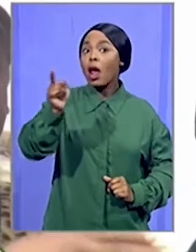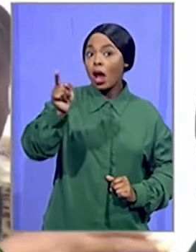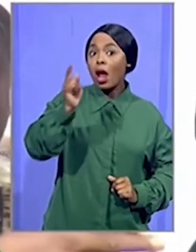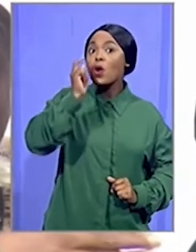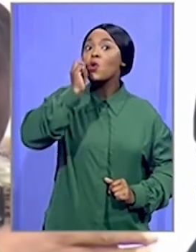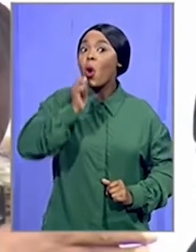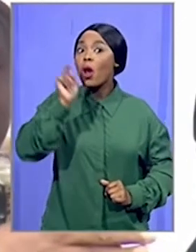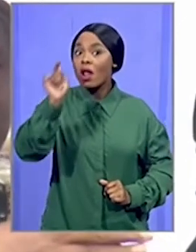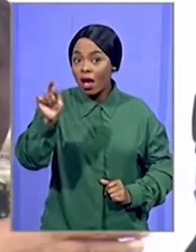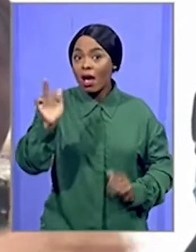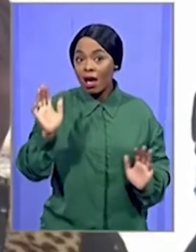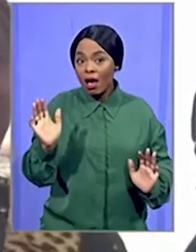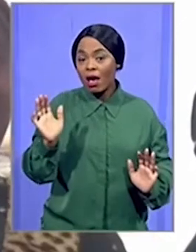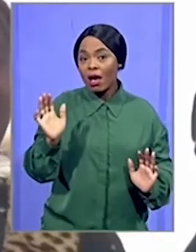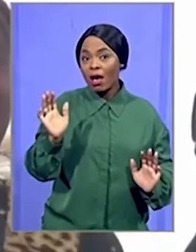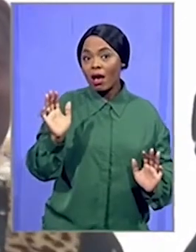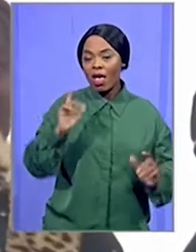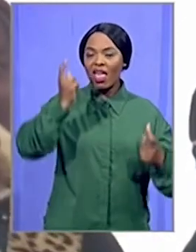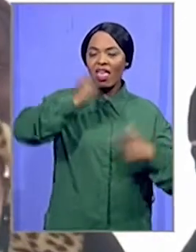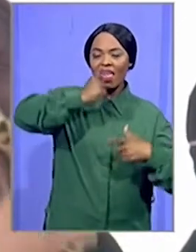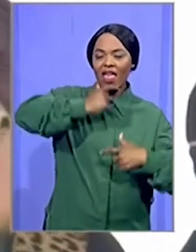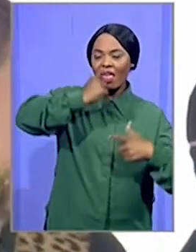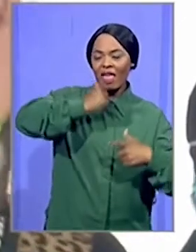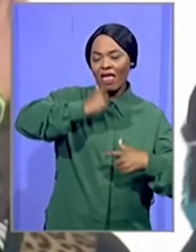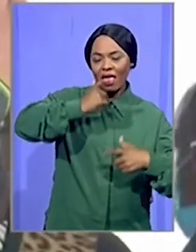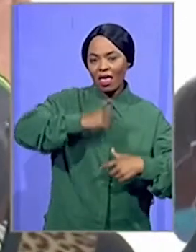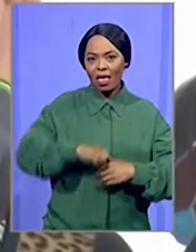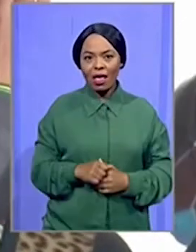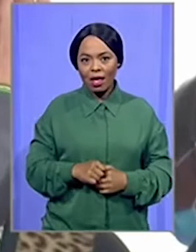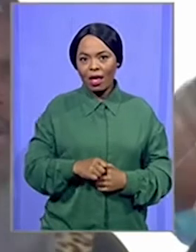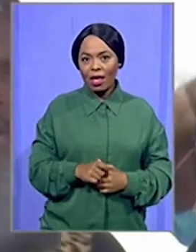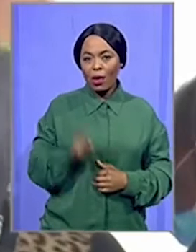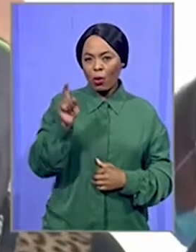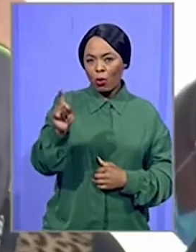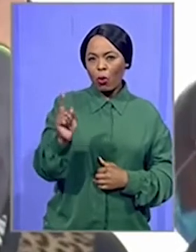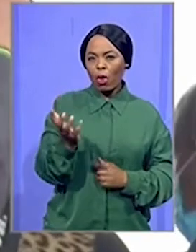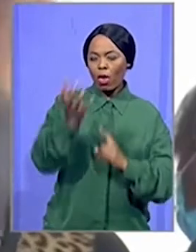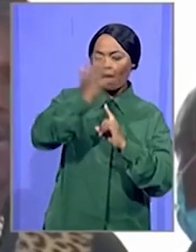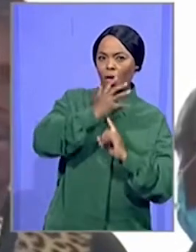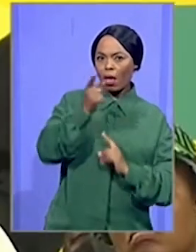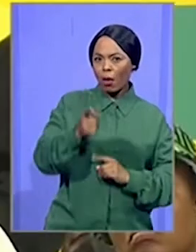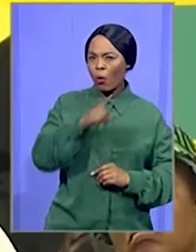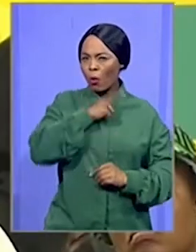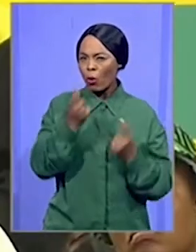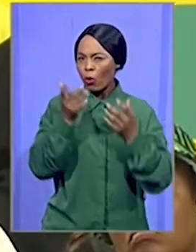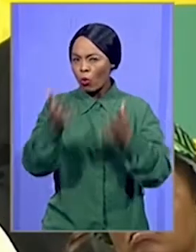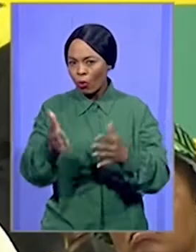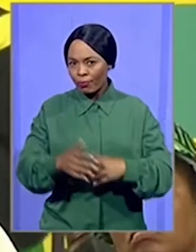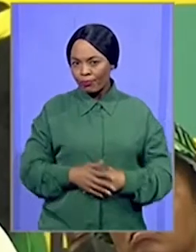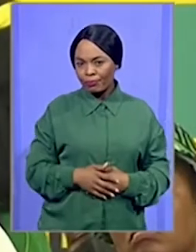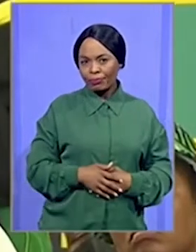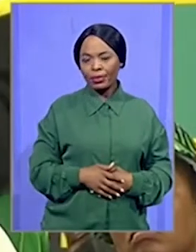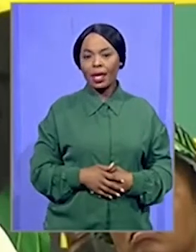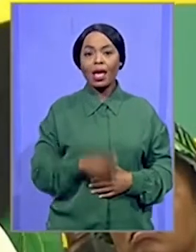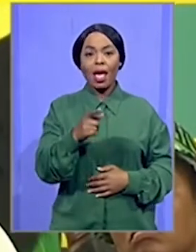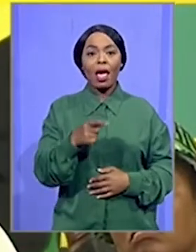wendoda uyangenzelela uyenzelela. Ramaphosa o ile a